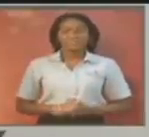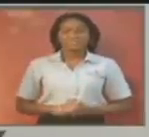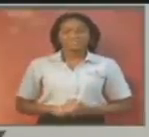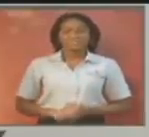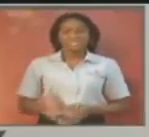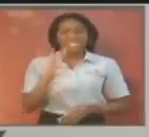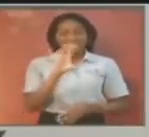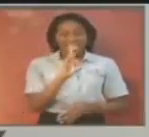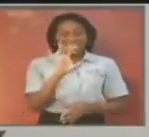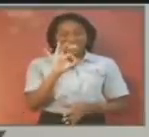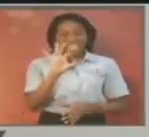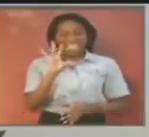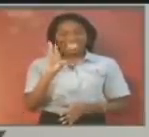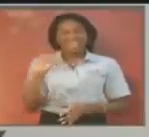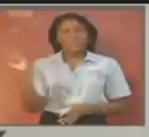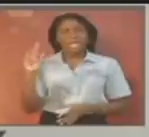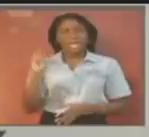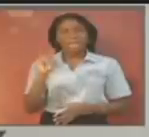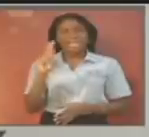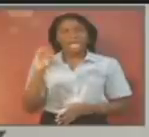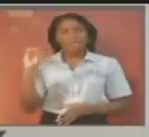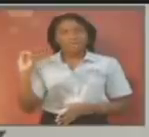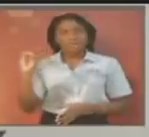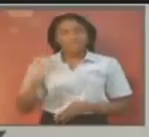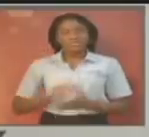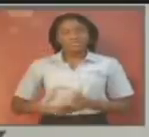897 at Mayaro, and